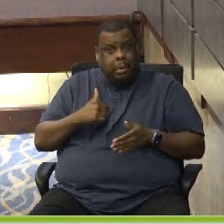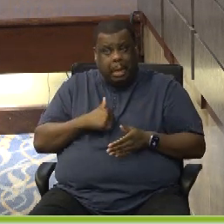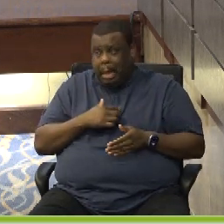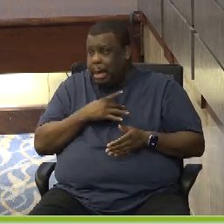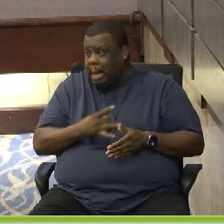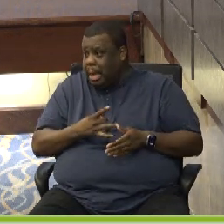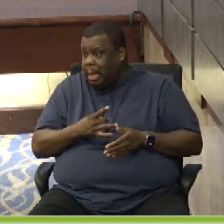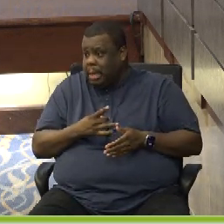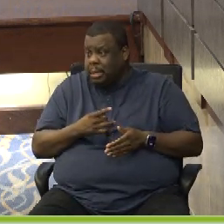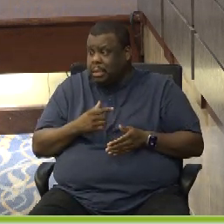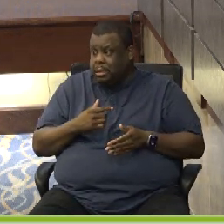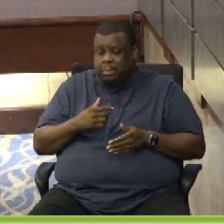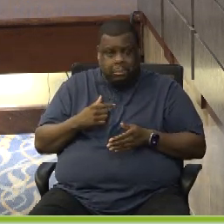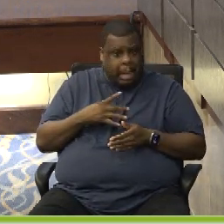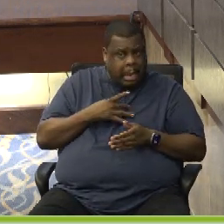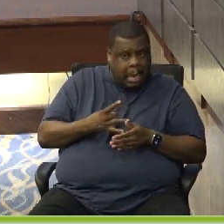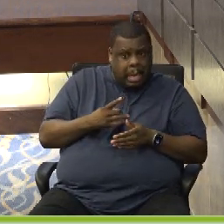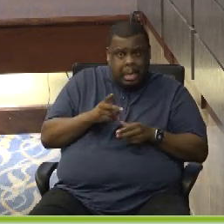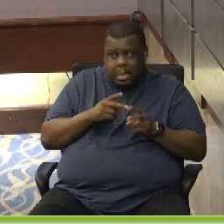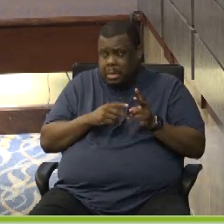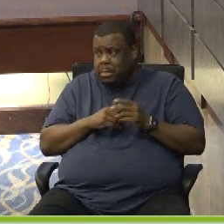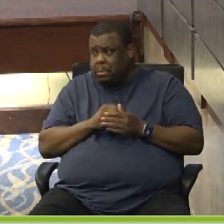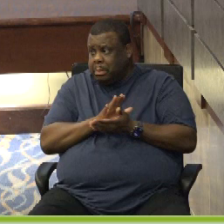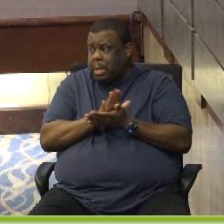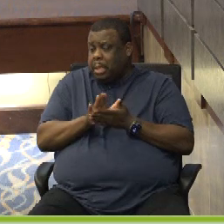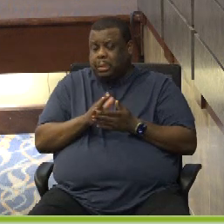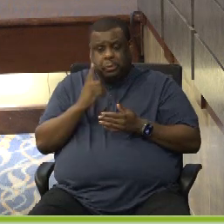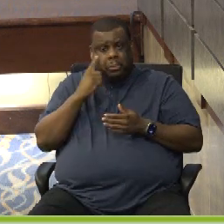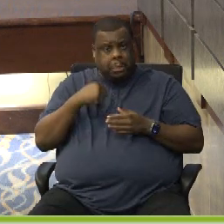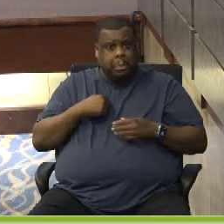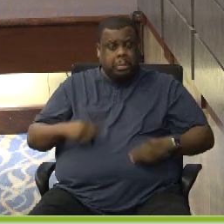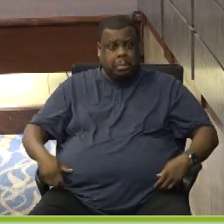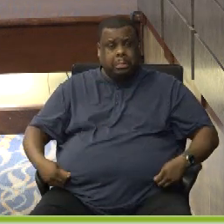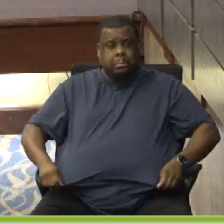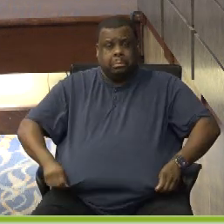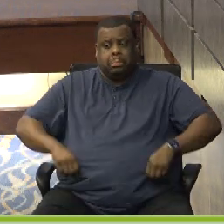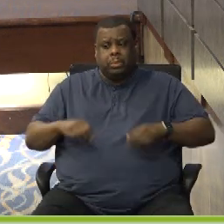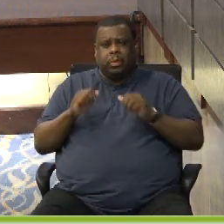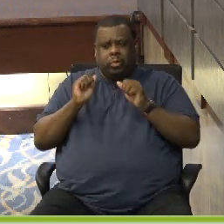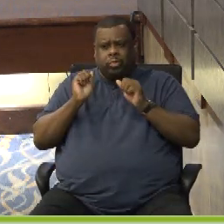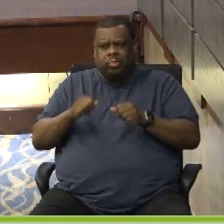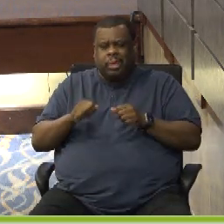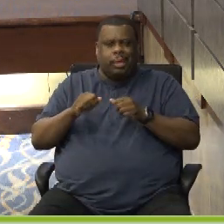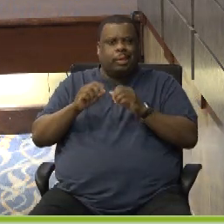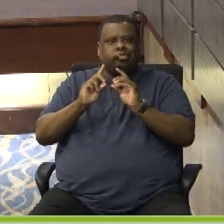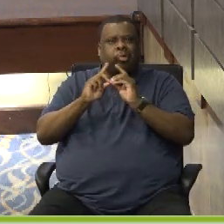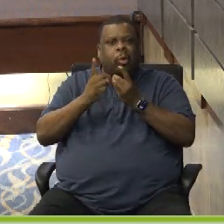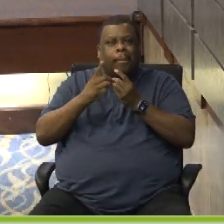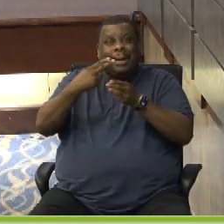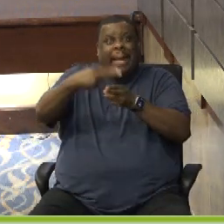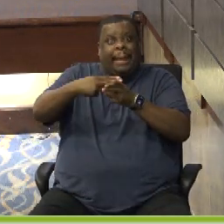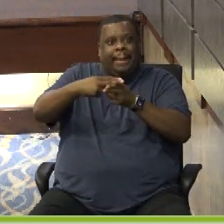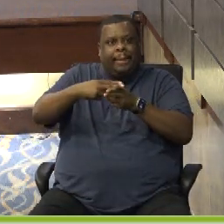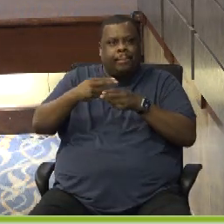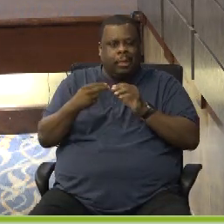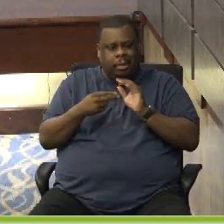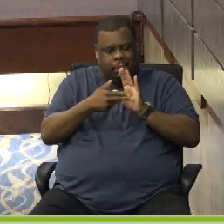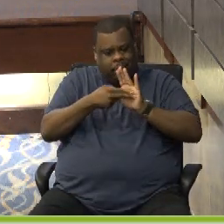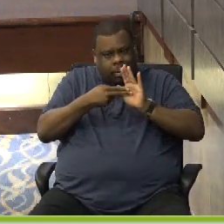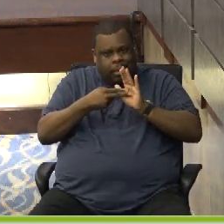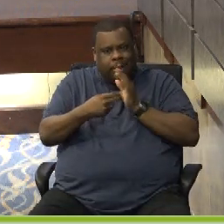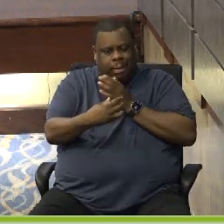this out, like the standardized across, and I like the way that you can put departmental names as opposed to putting the